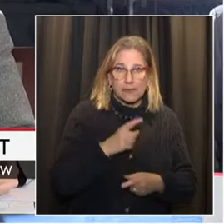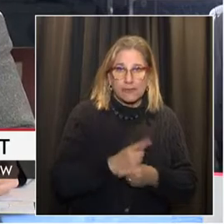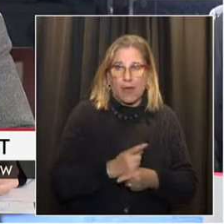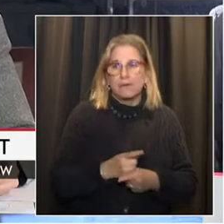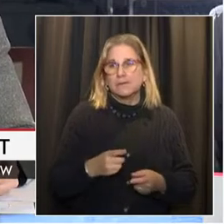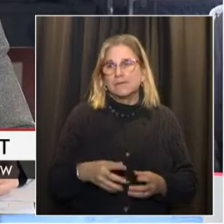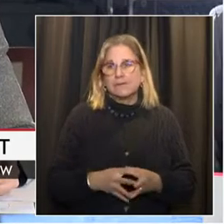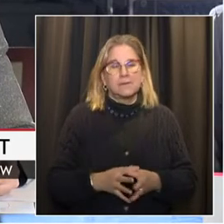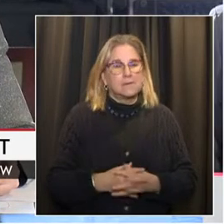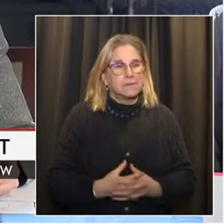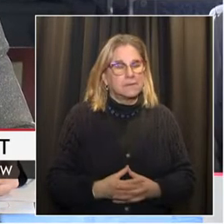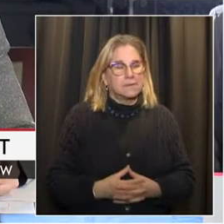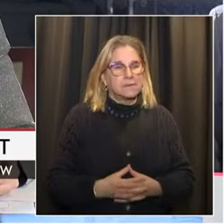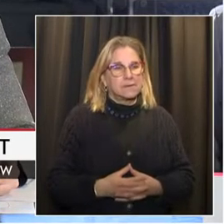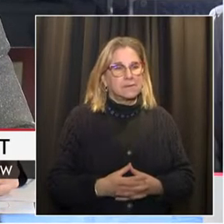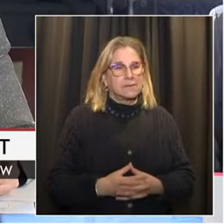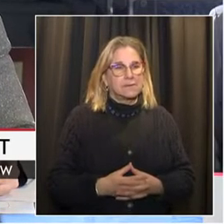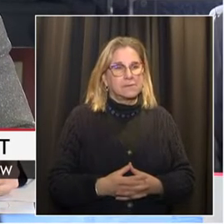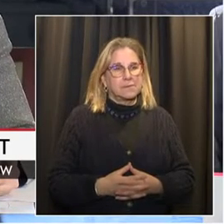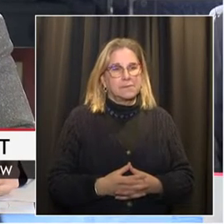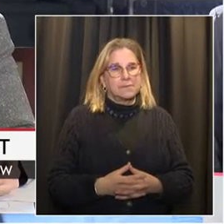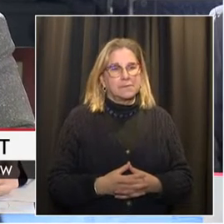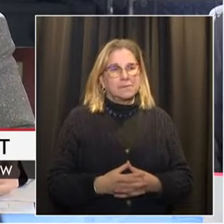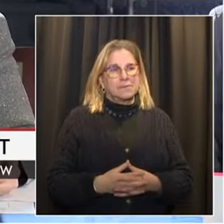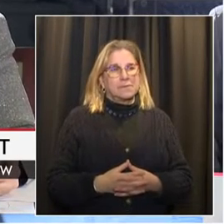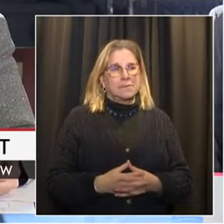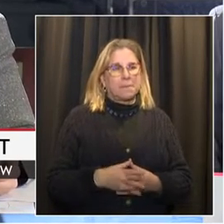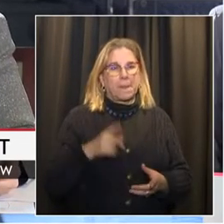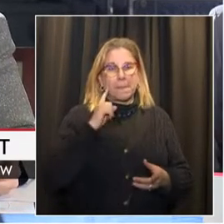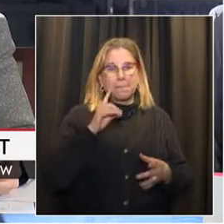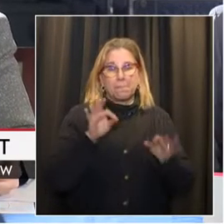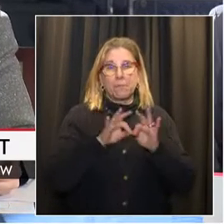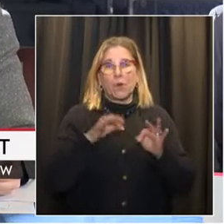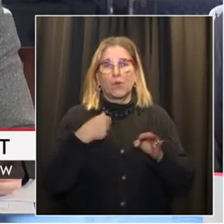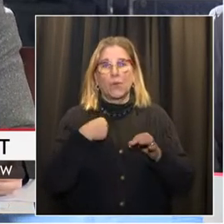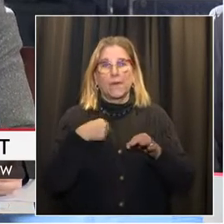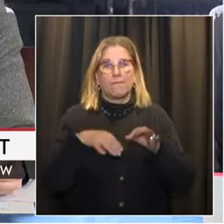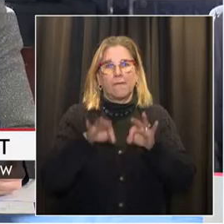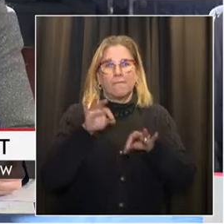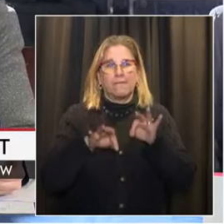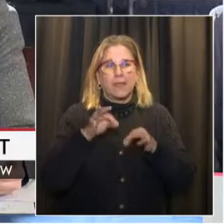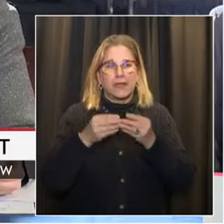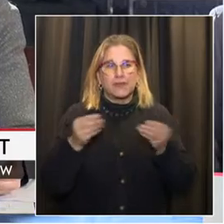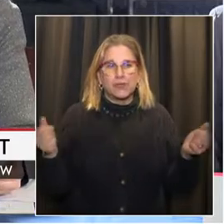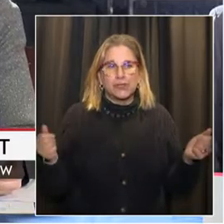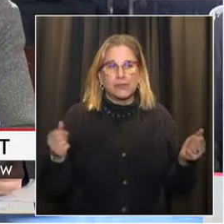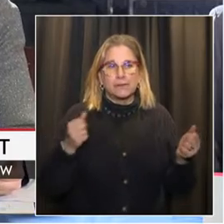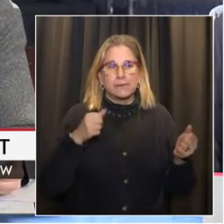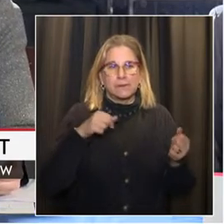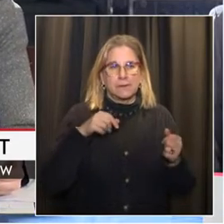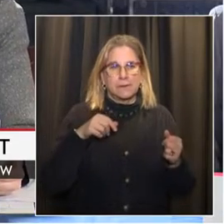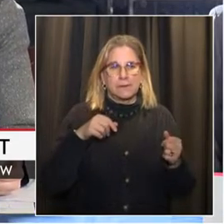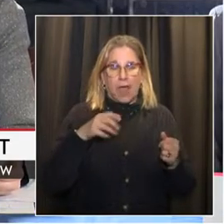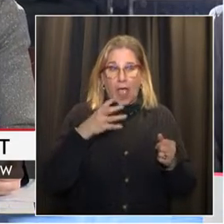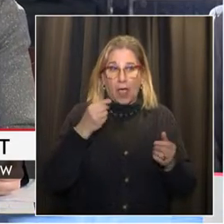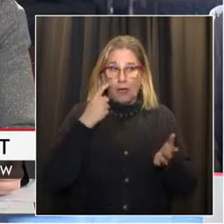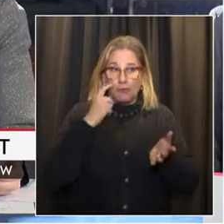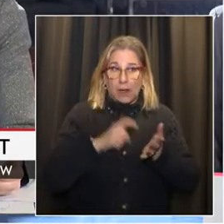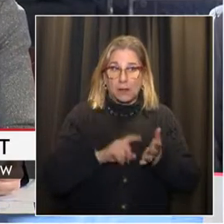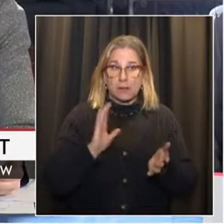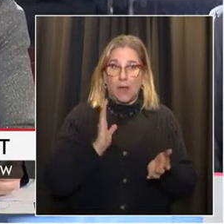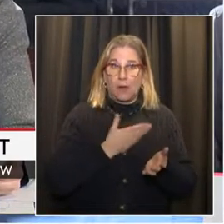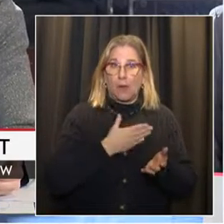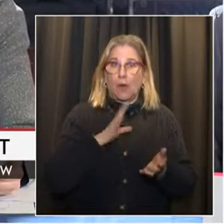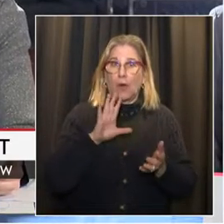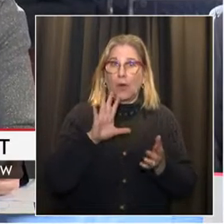we look for solutions and looking forward that we are all recognizing our role in this. And so, you know, with DFS, there's been a lot